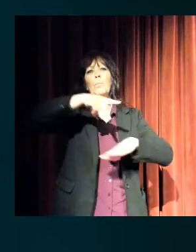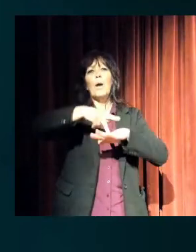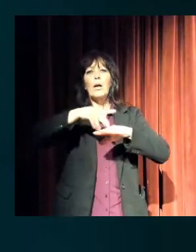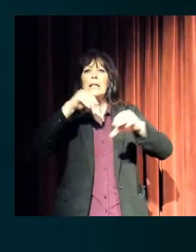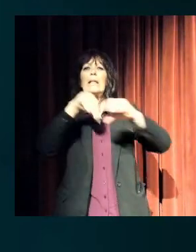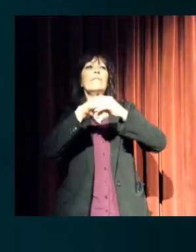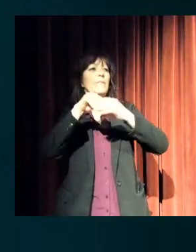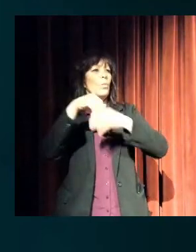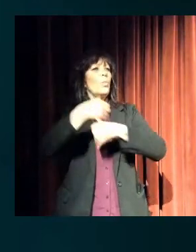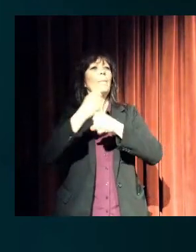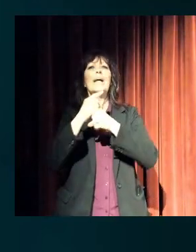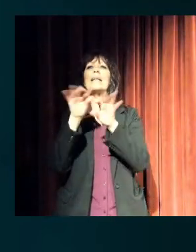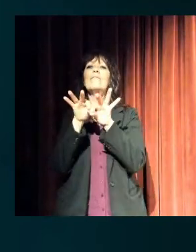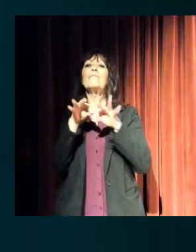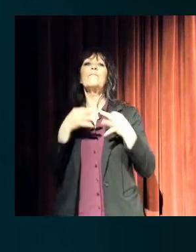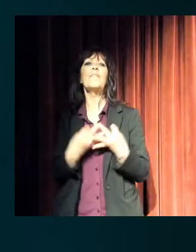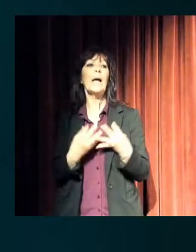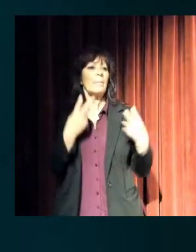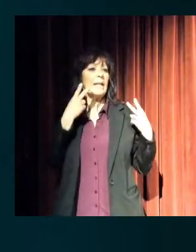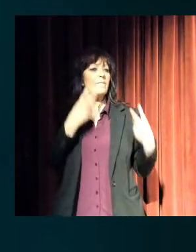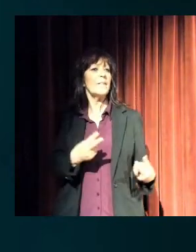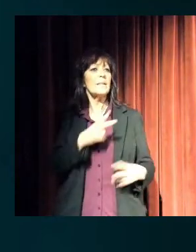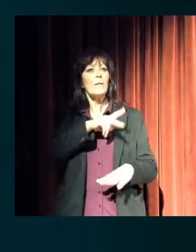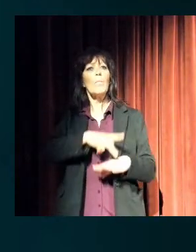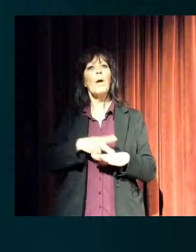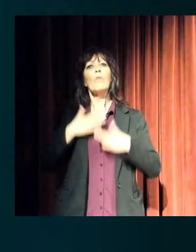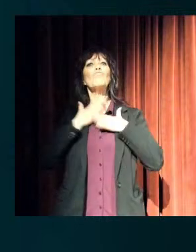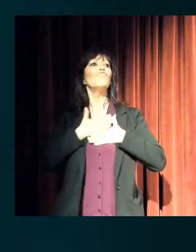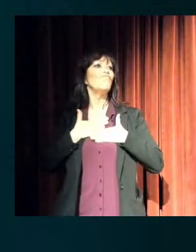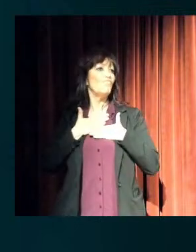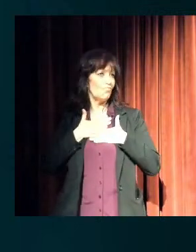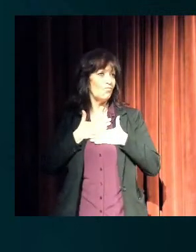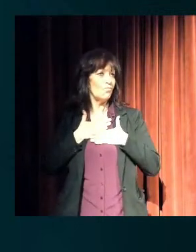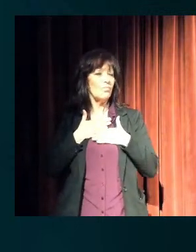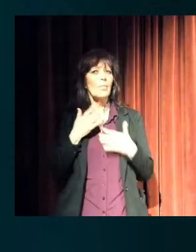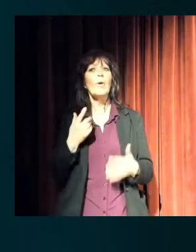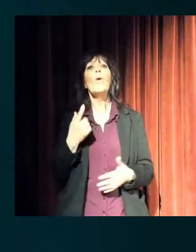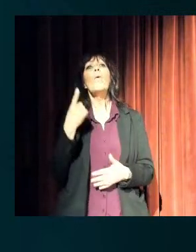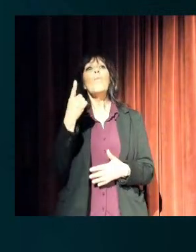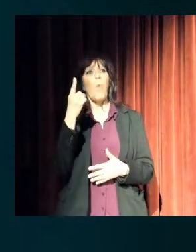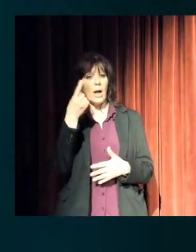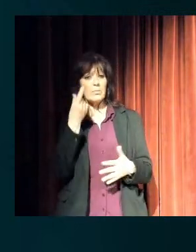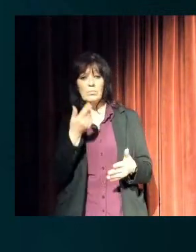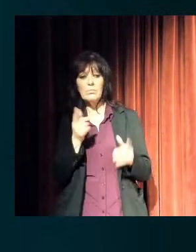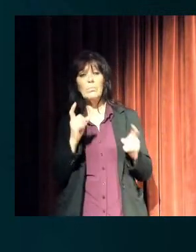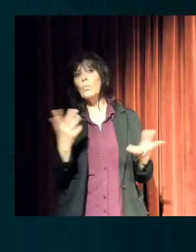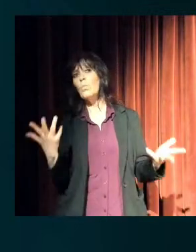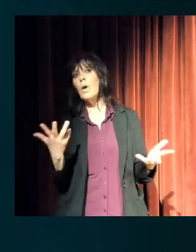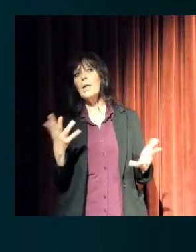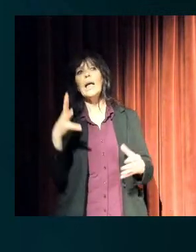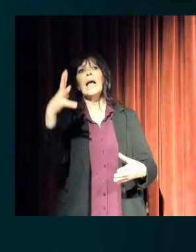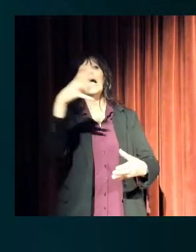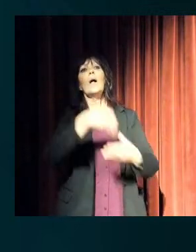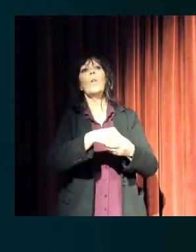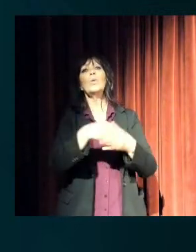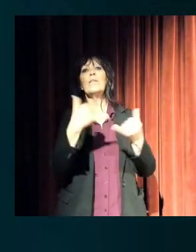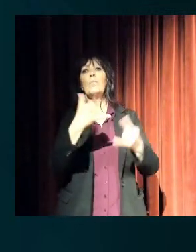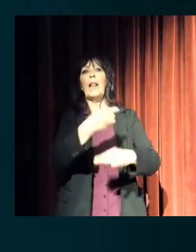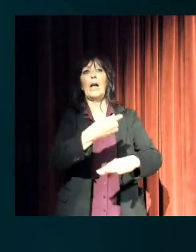amenities that make a family's visit an enjoyable one. One such amenity is inclusive